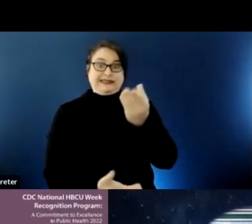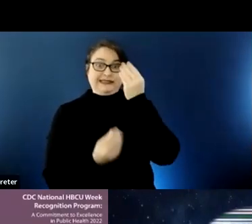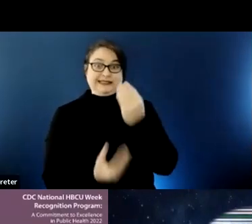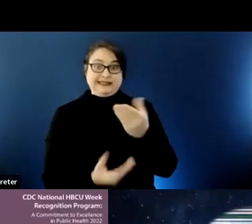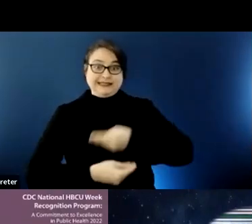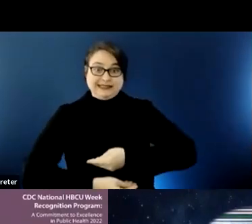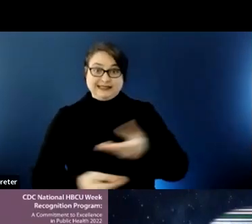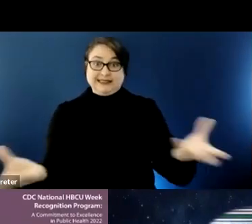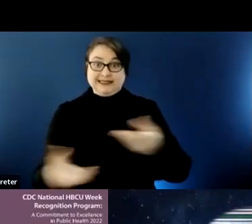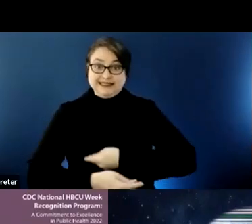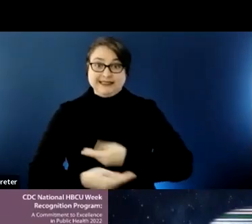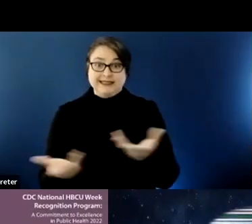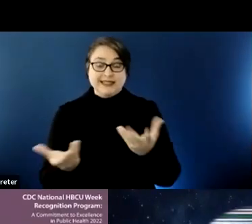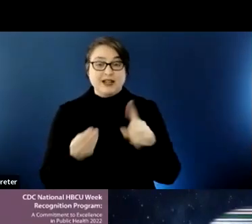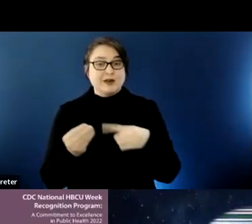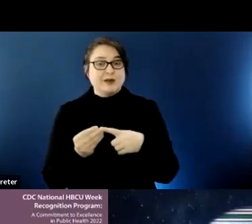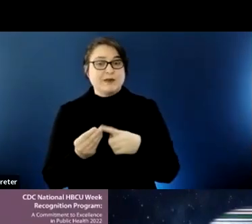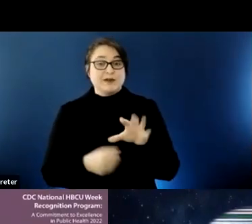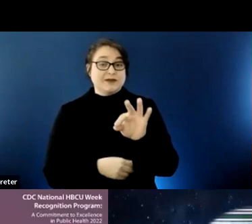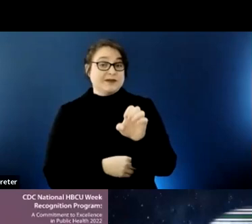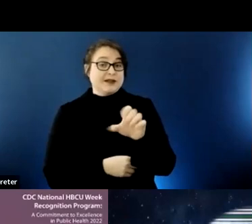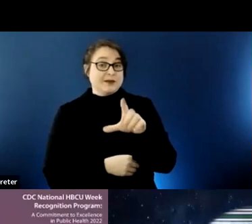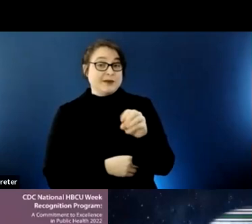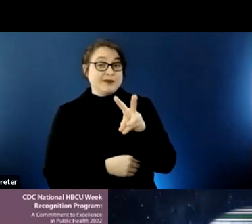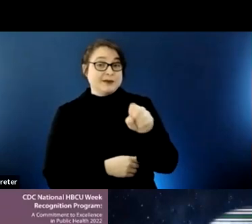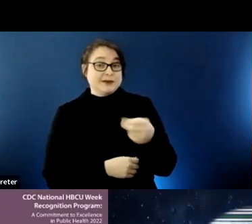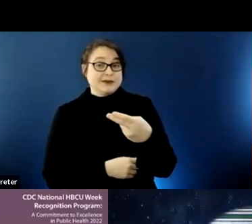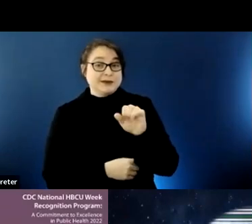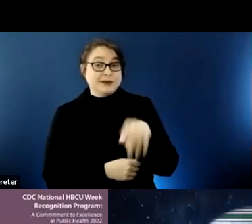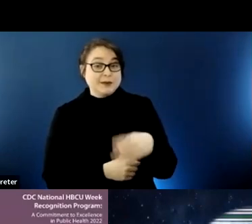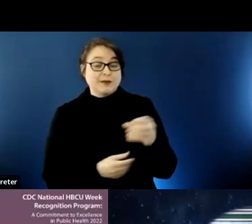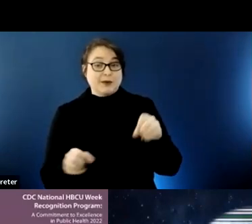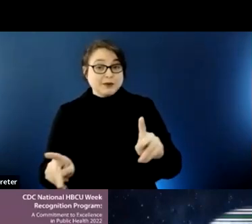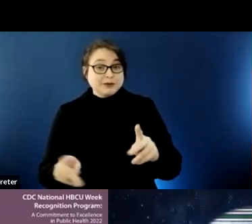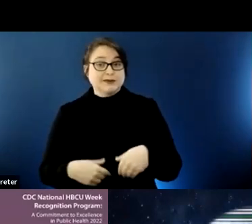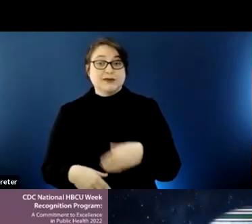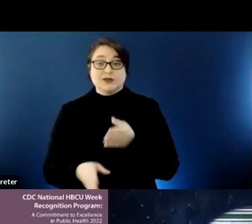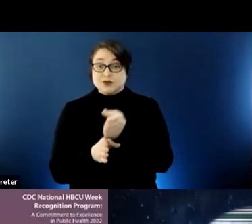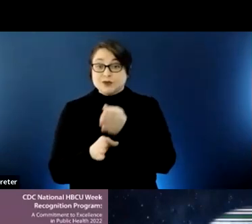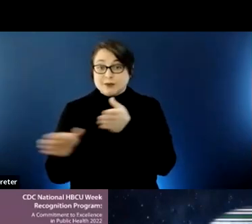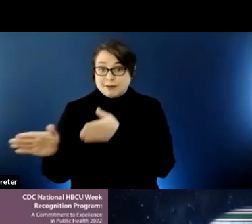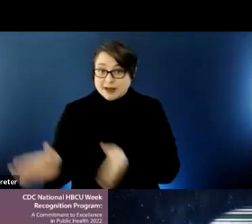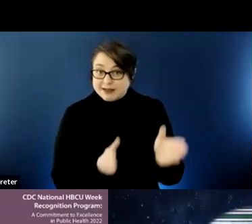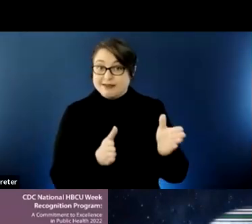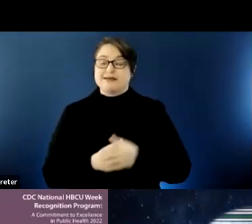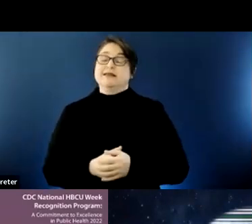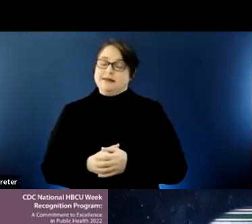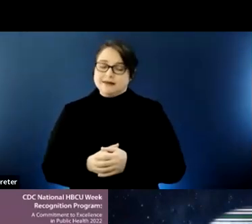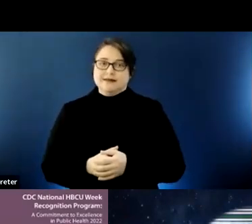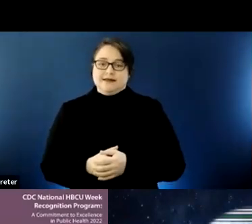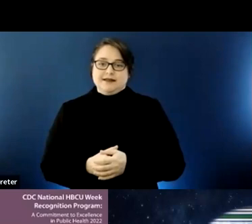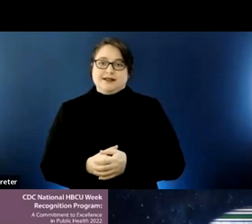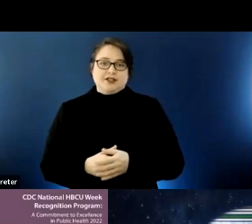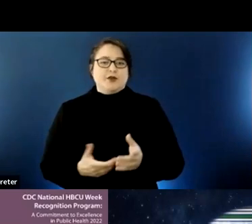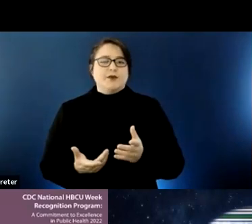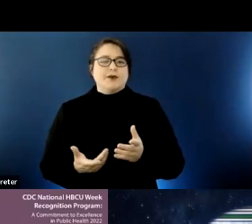and the fellowship opportunities that are available. So those are excellent suggestions and we really do appreciate that. And just building